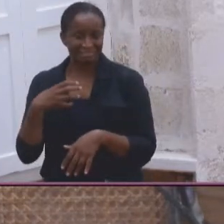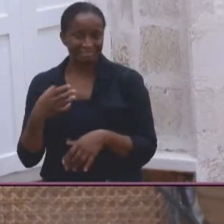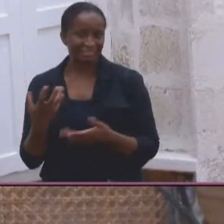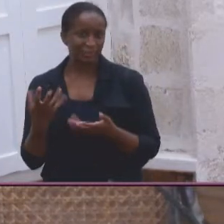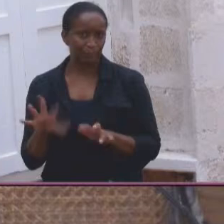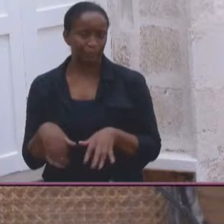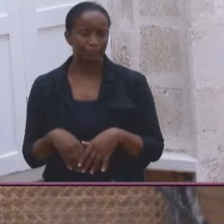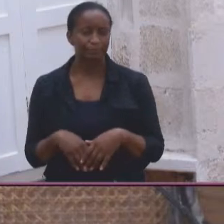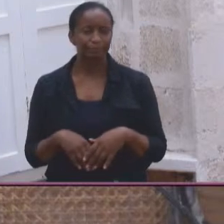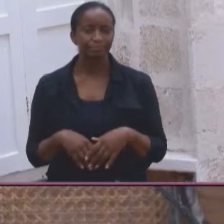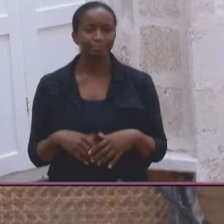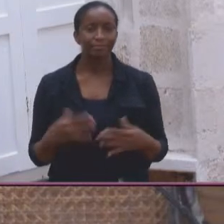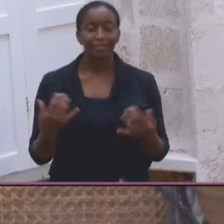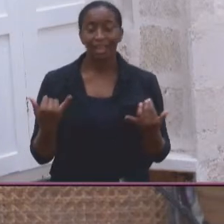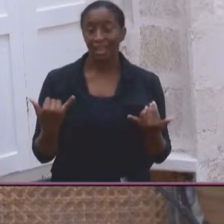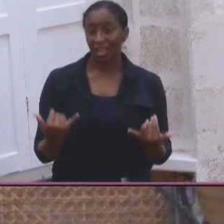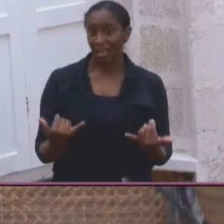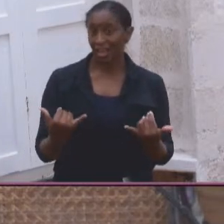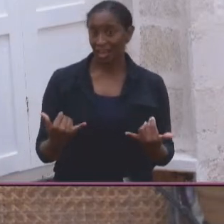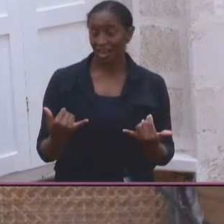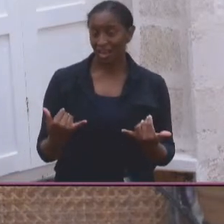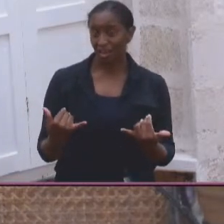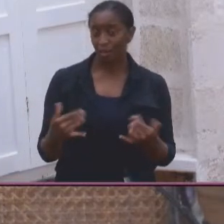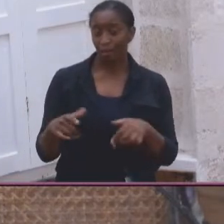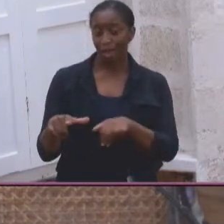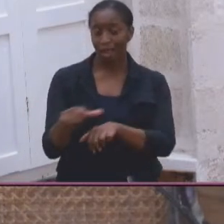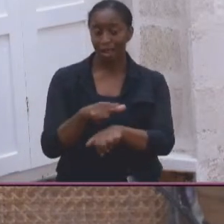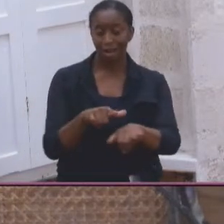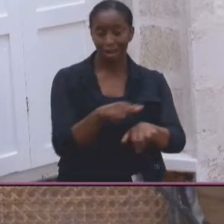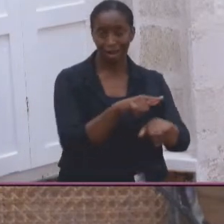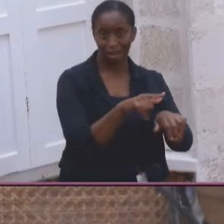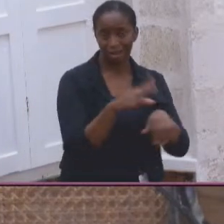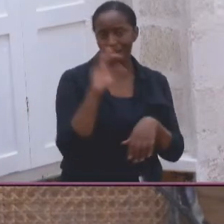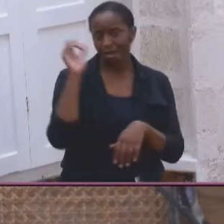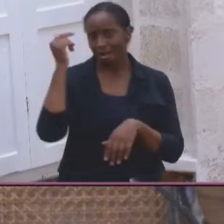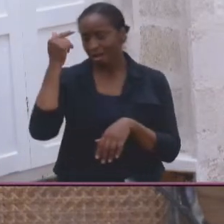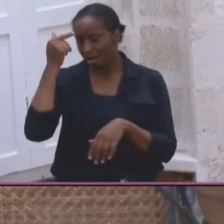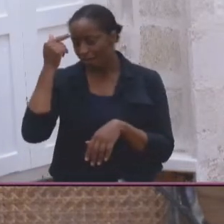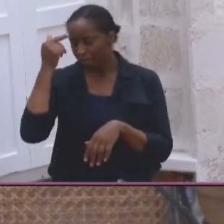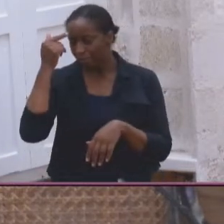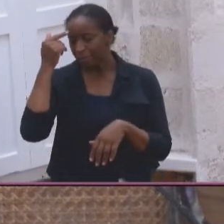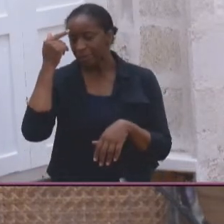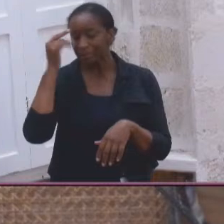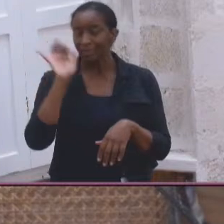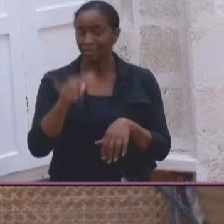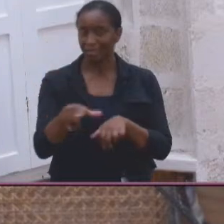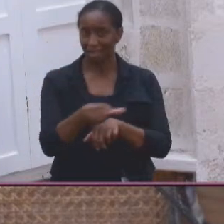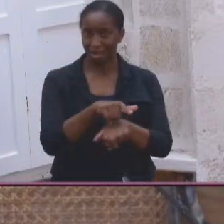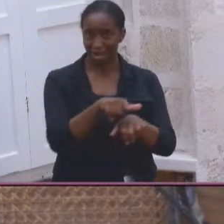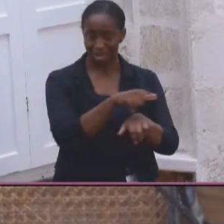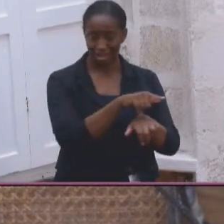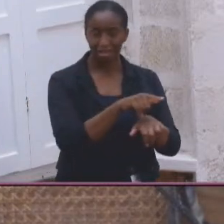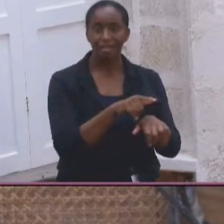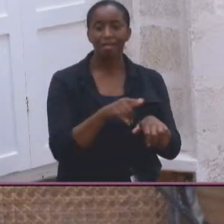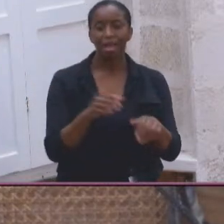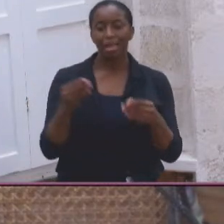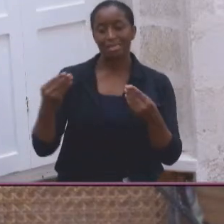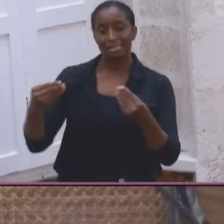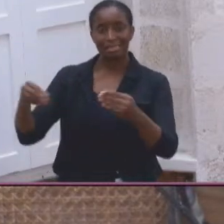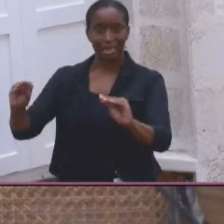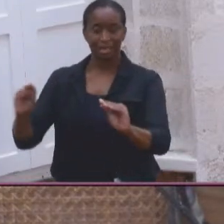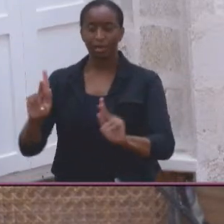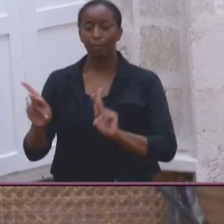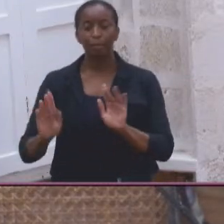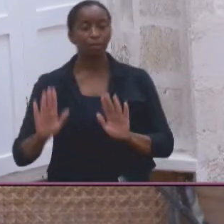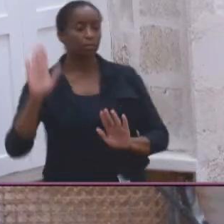off lands for persons not necessarily paying their land tax. And with these penalties going on, yes, we need to deal with